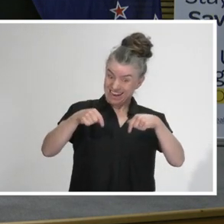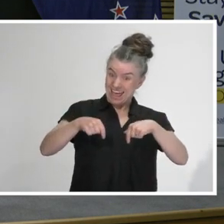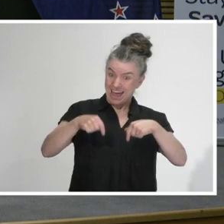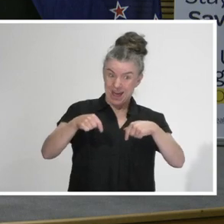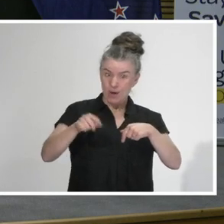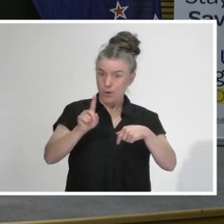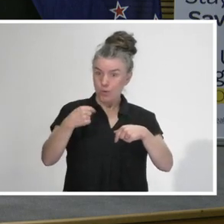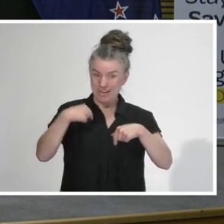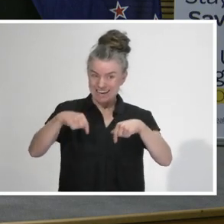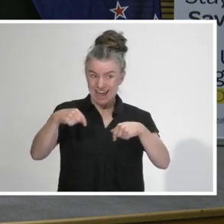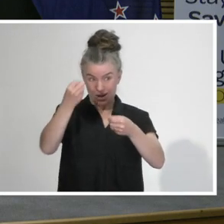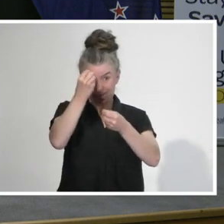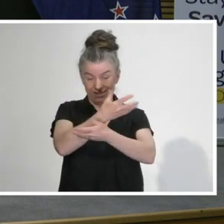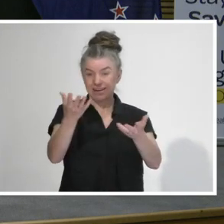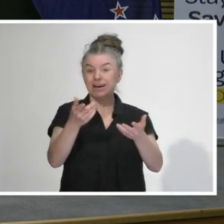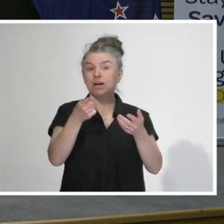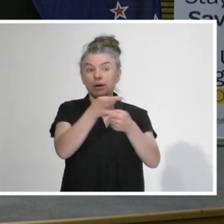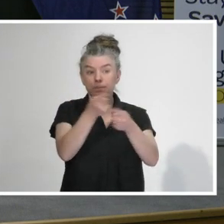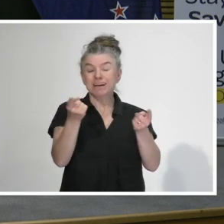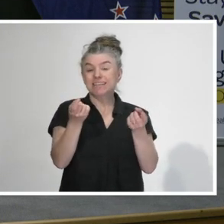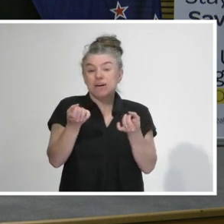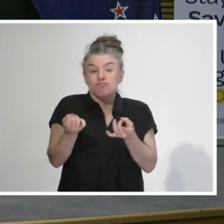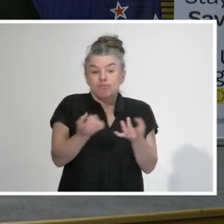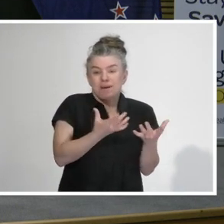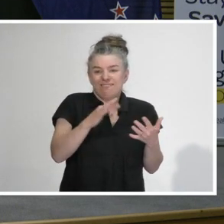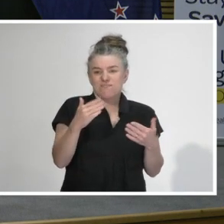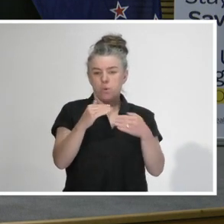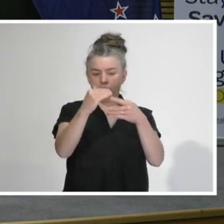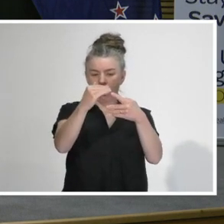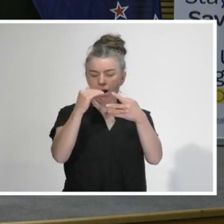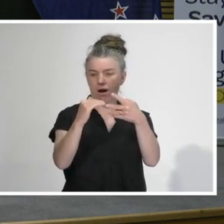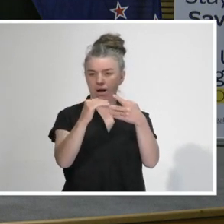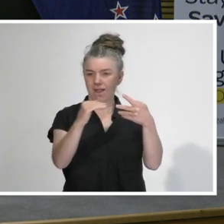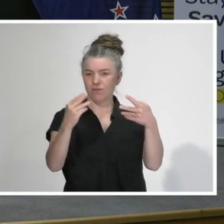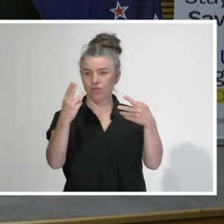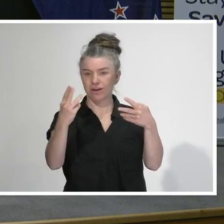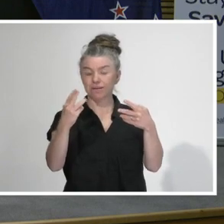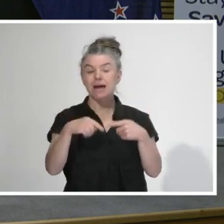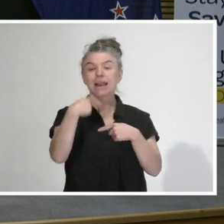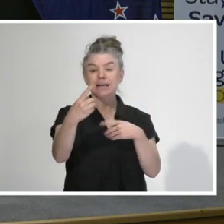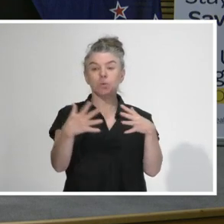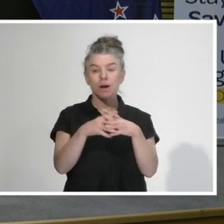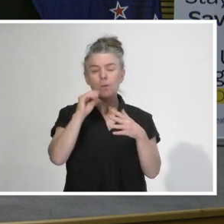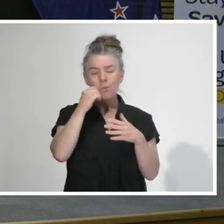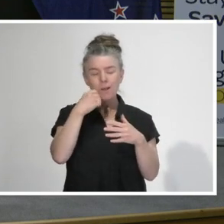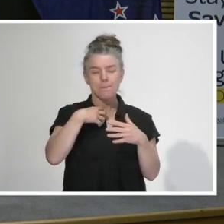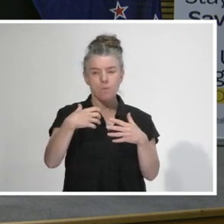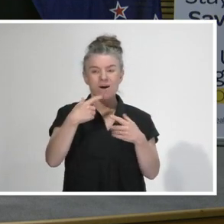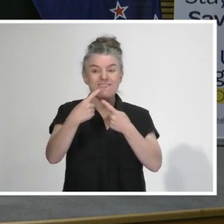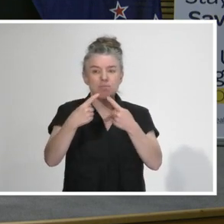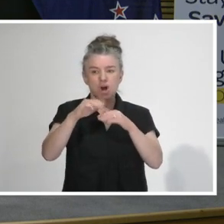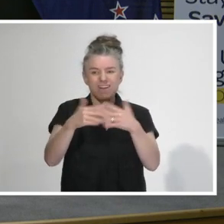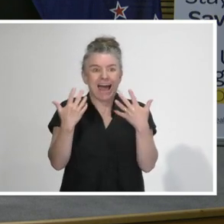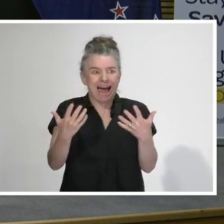say, everyone prepare for alert level 3. We'll be providing more detailed guidance on what that will look like next week. And